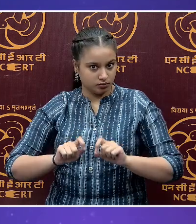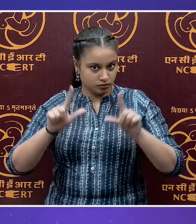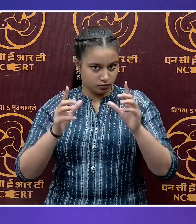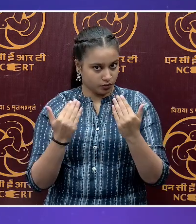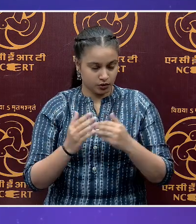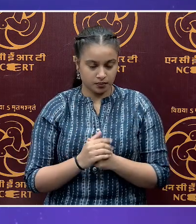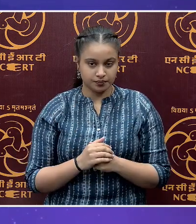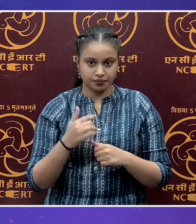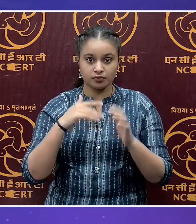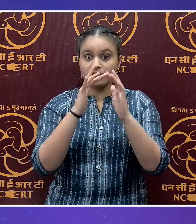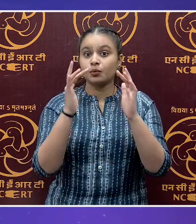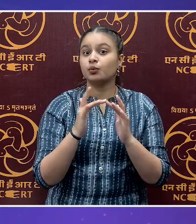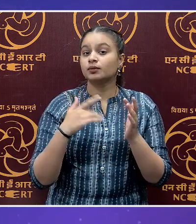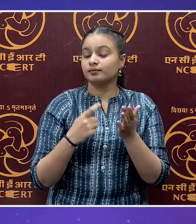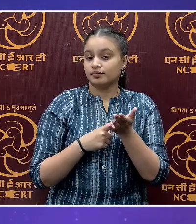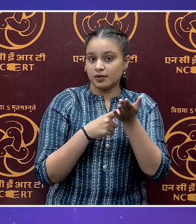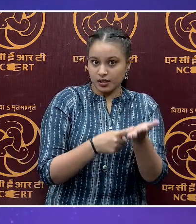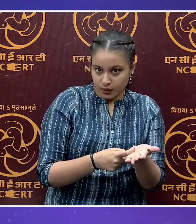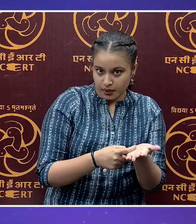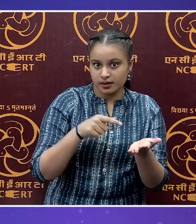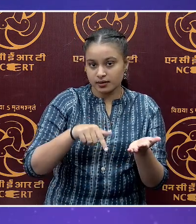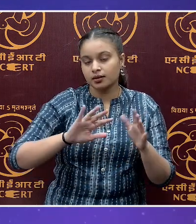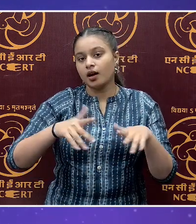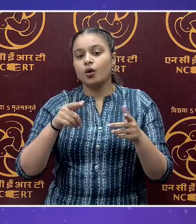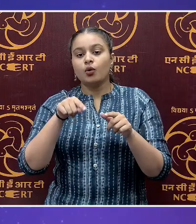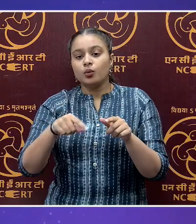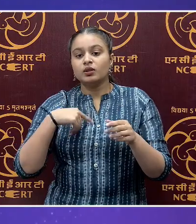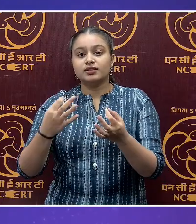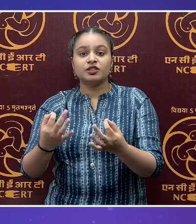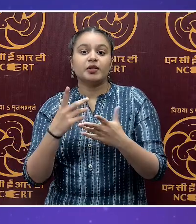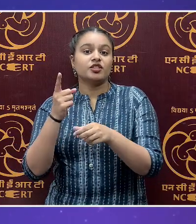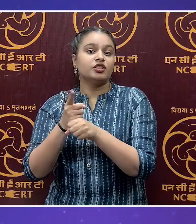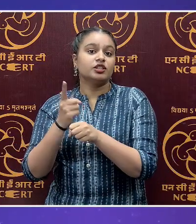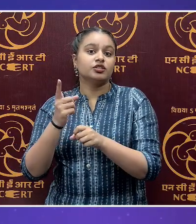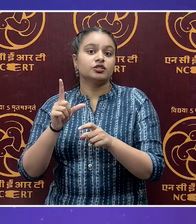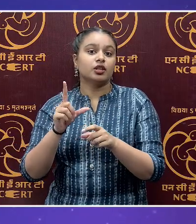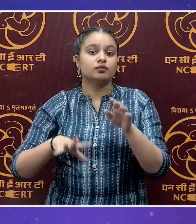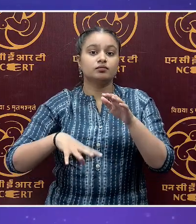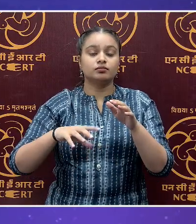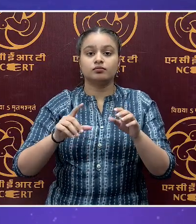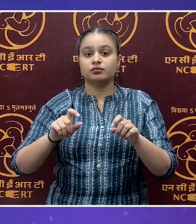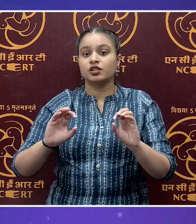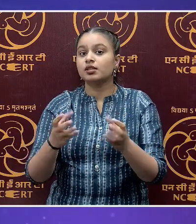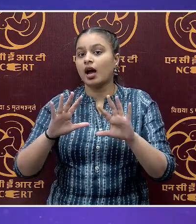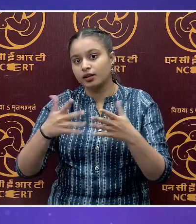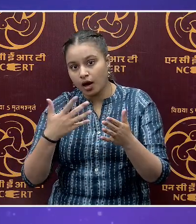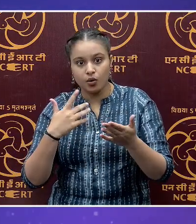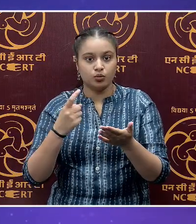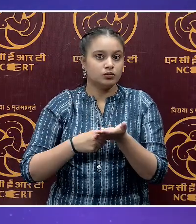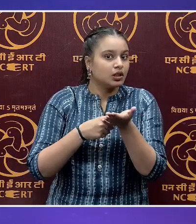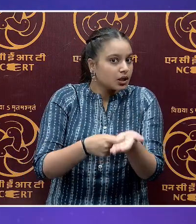will request to my technical team. They will demonstrate you like how a special educator will log in, then how a special educator request to for